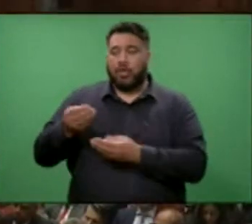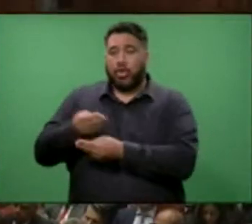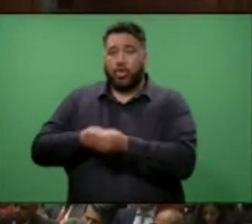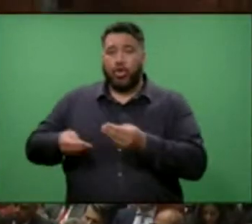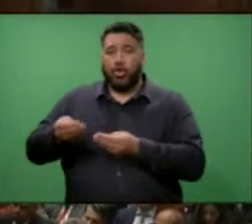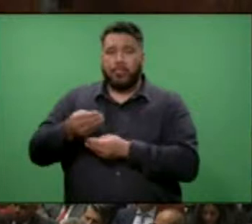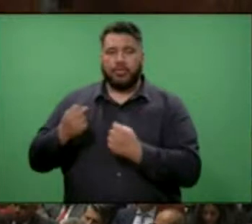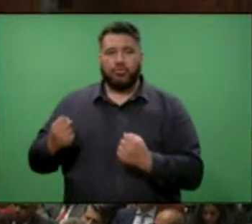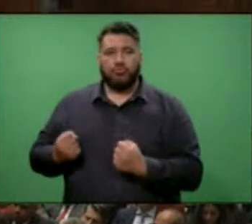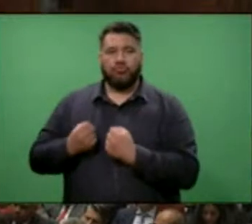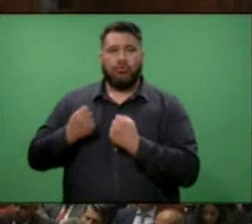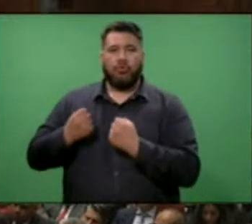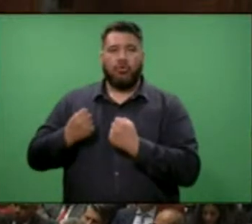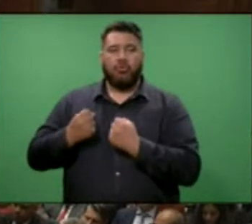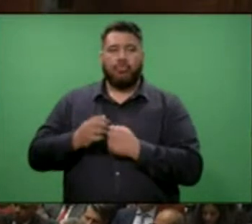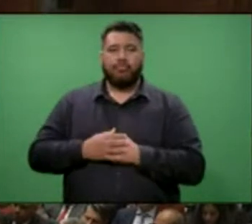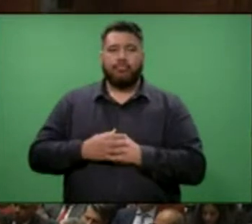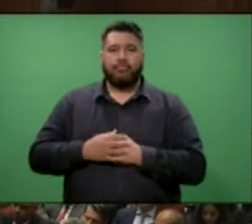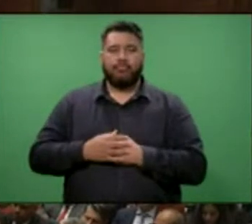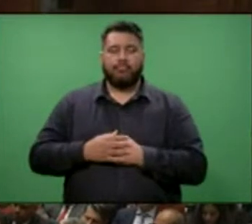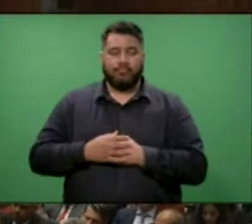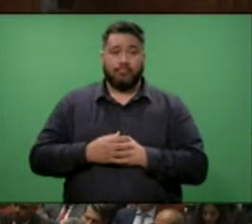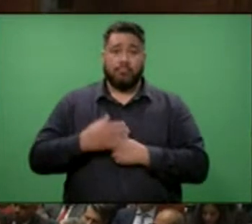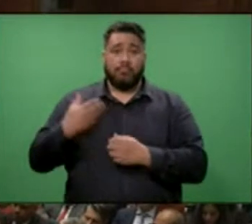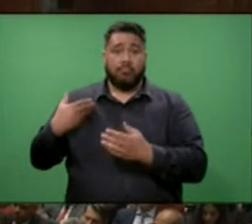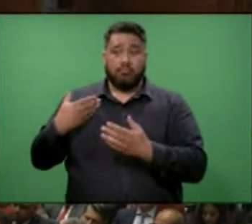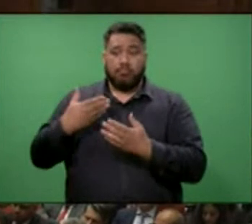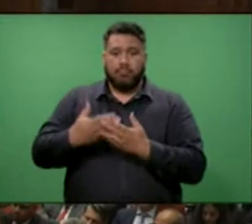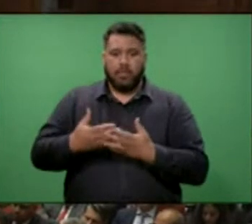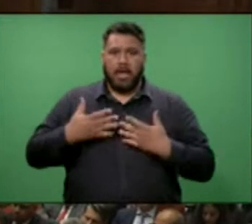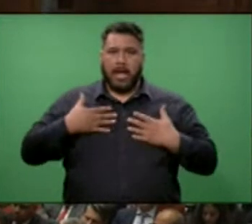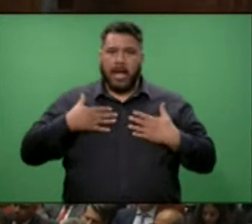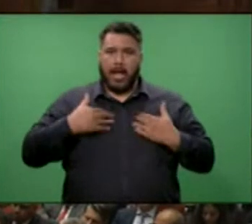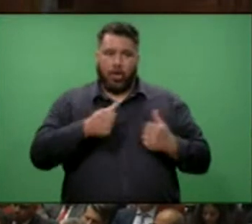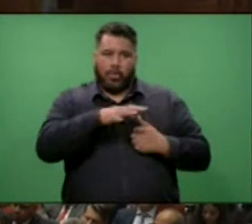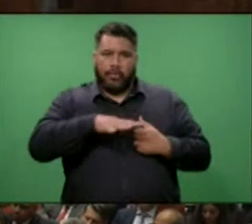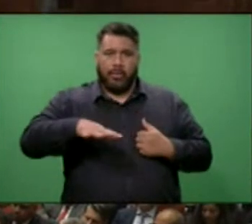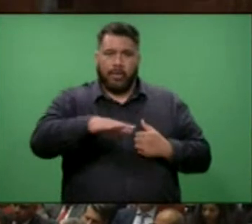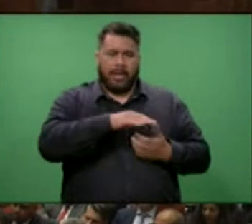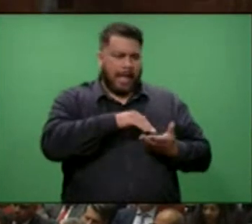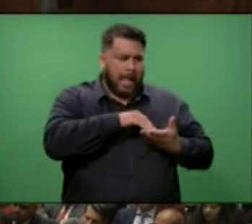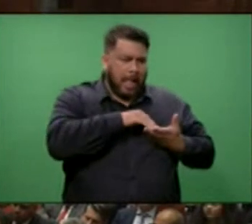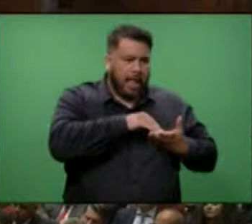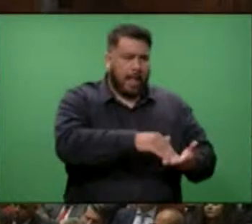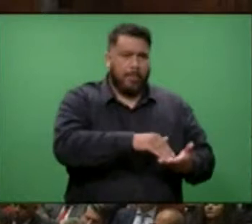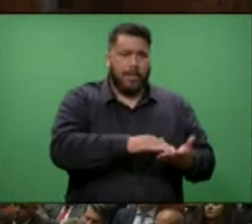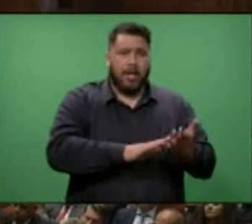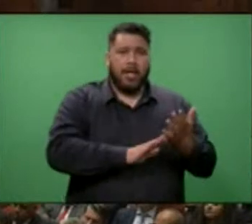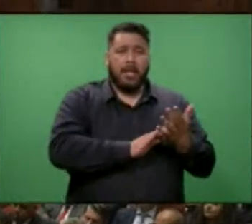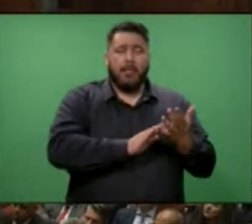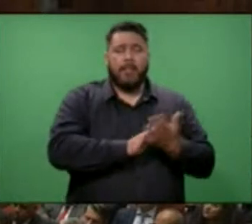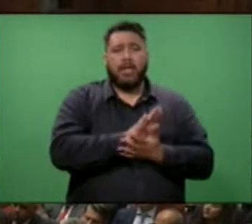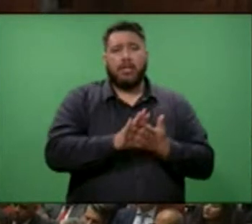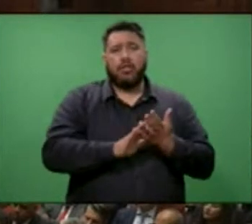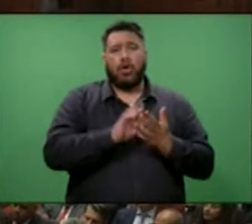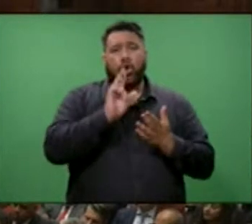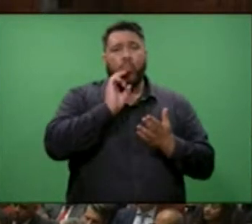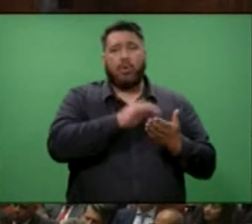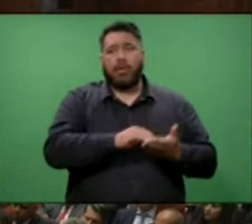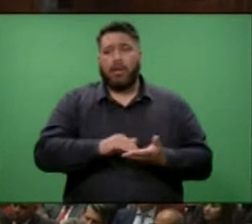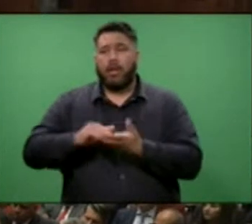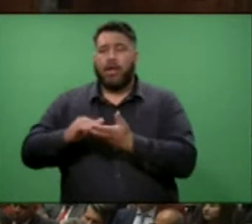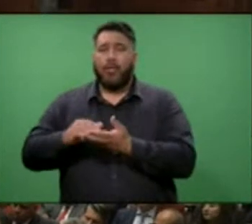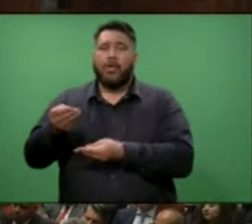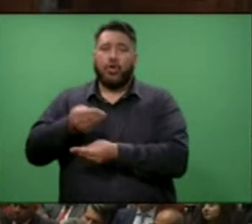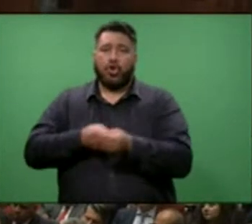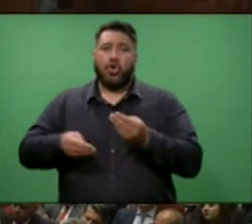A strong health response has given the New Zealand economy the best chance at coming back stronger.